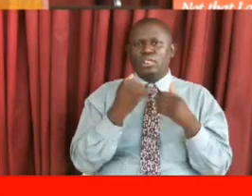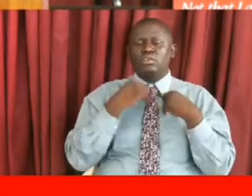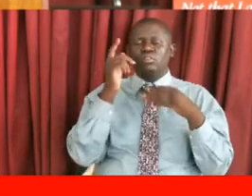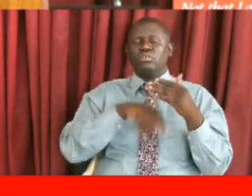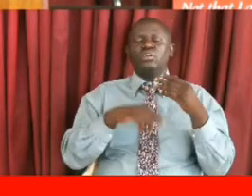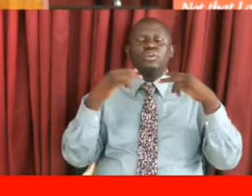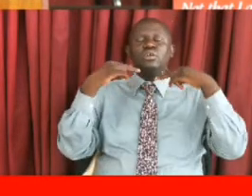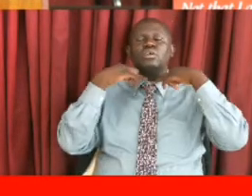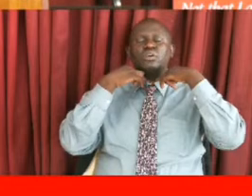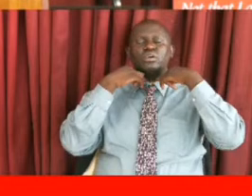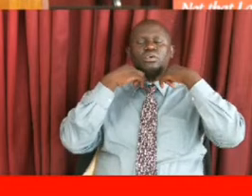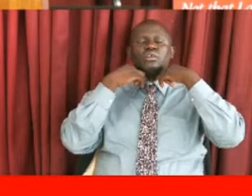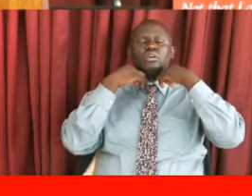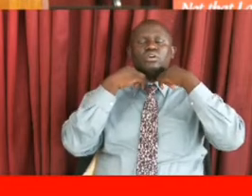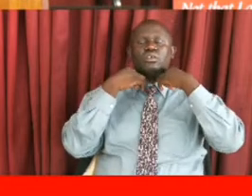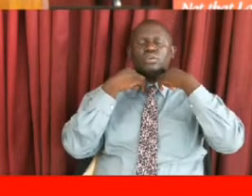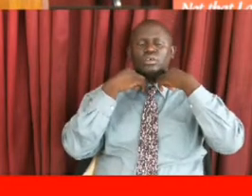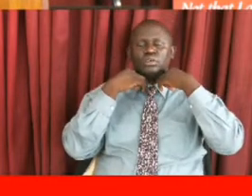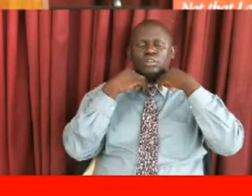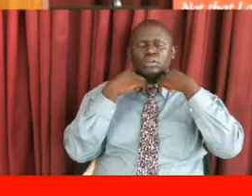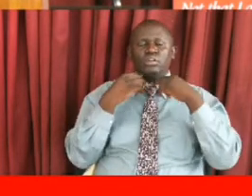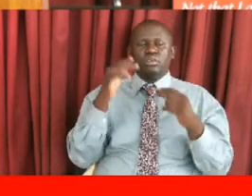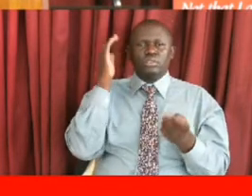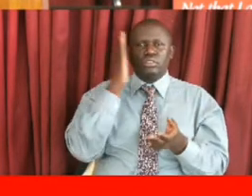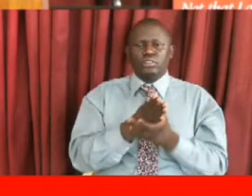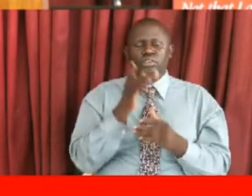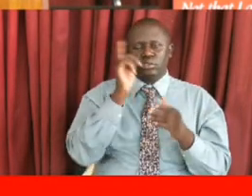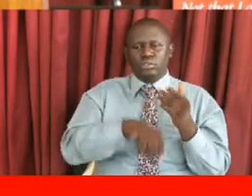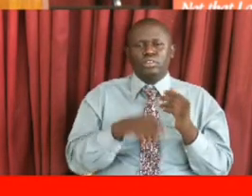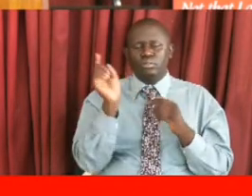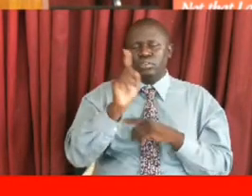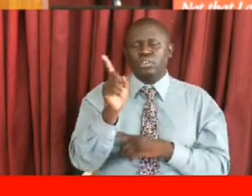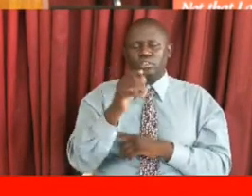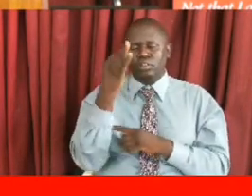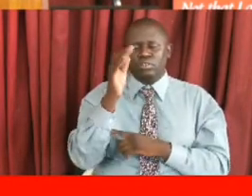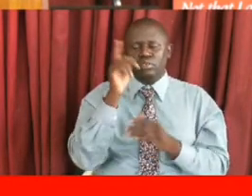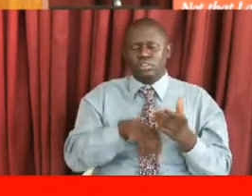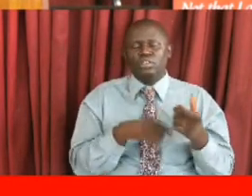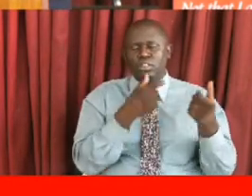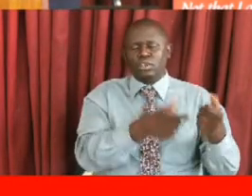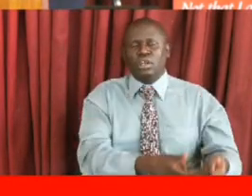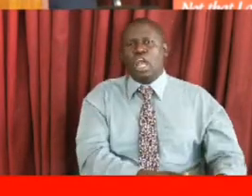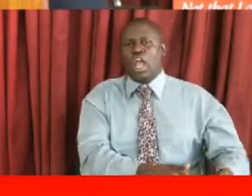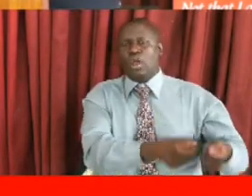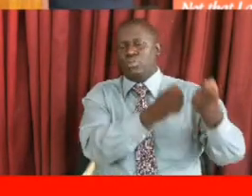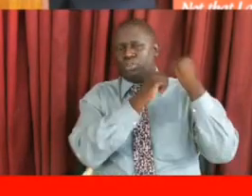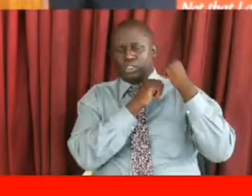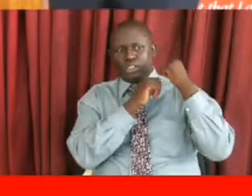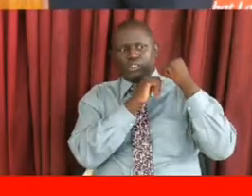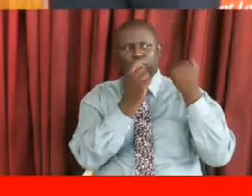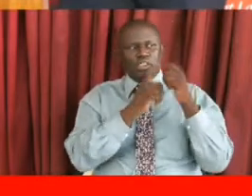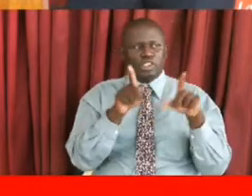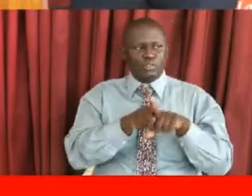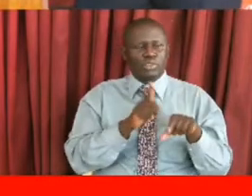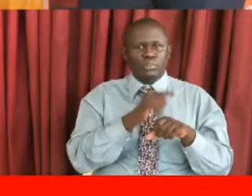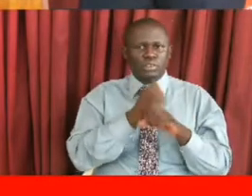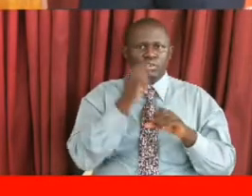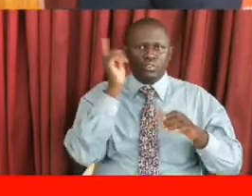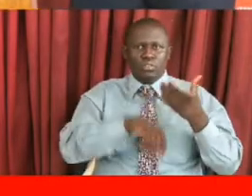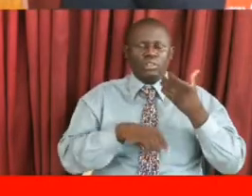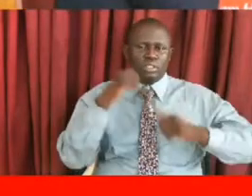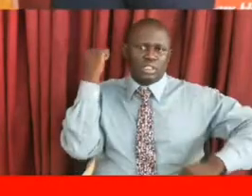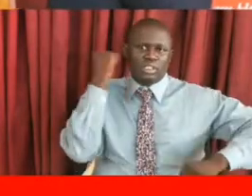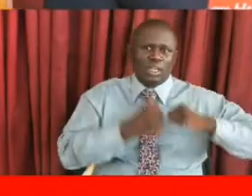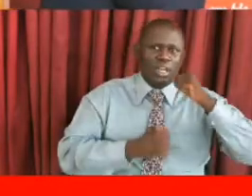world it is also the ministry of uprooting those and running you into the presence